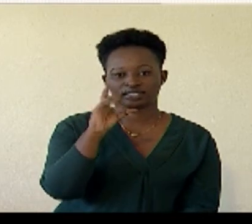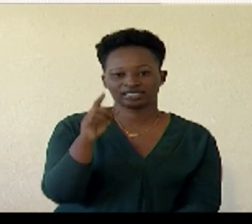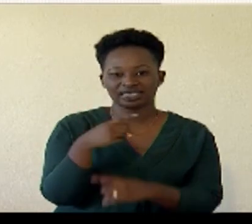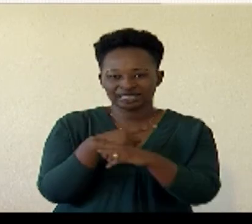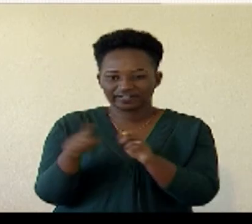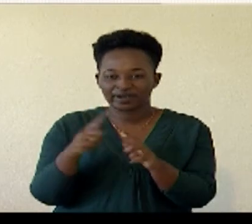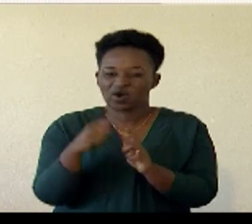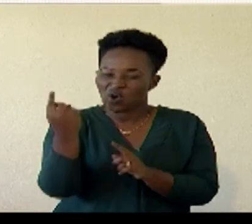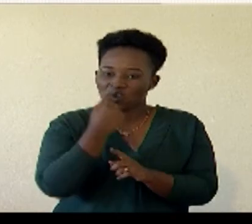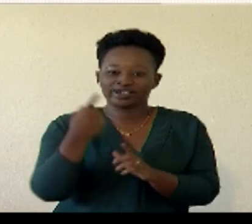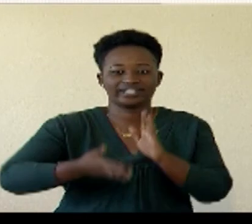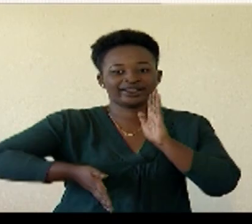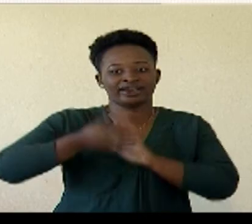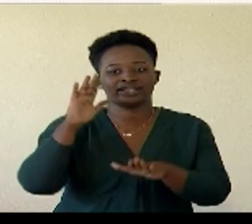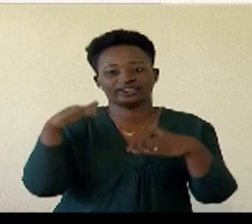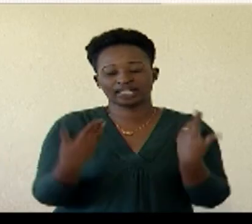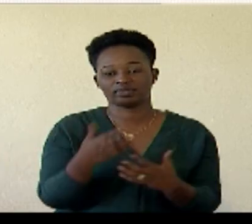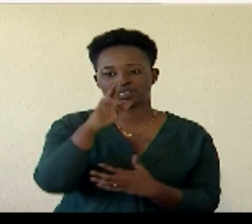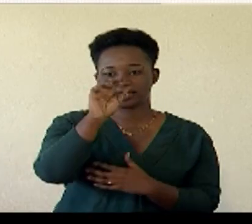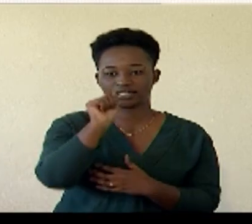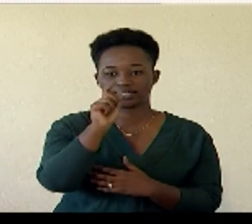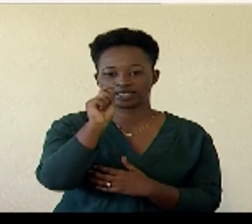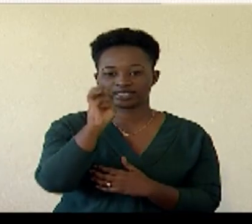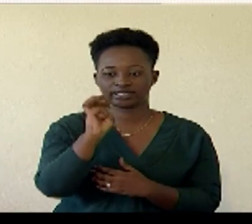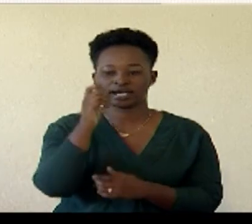the speed at which these